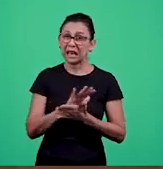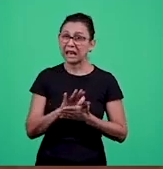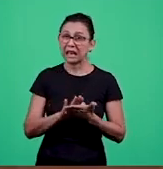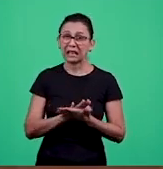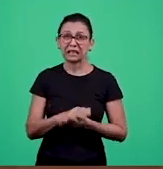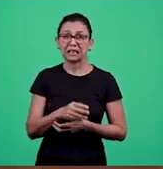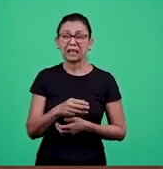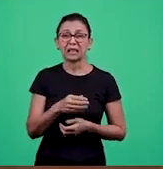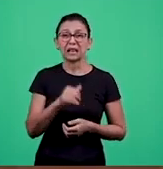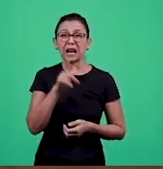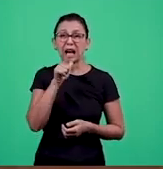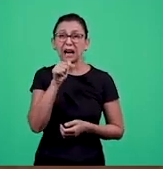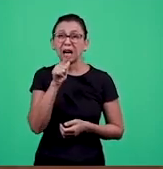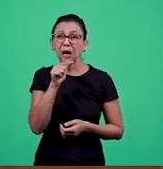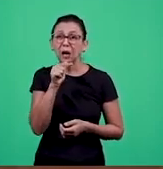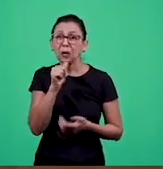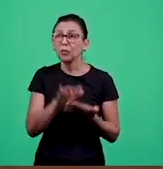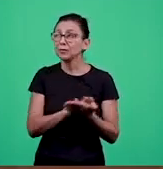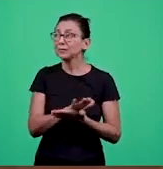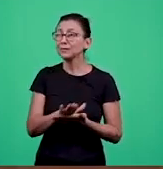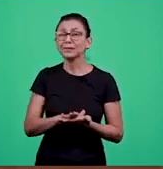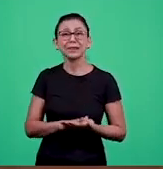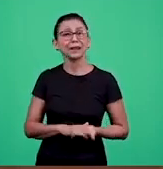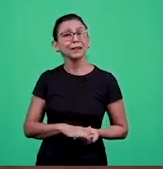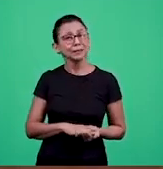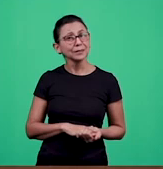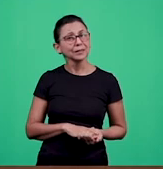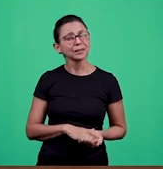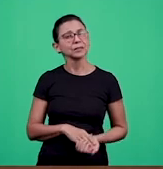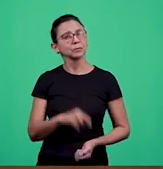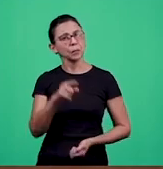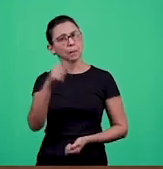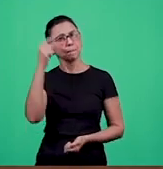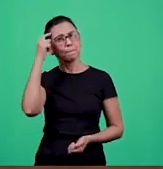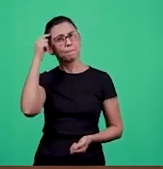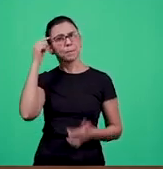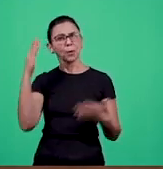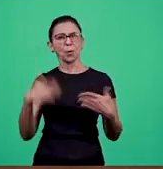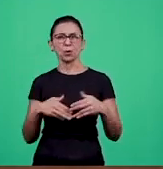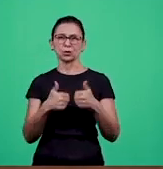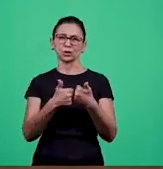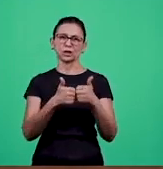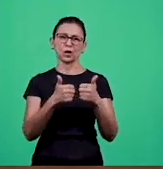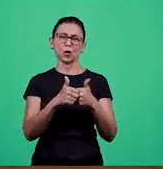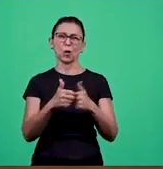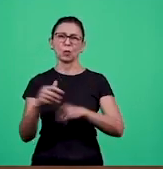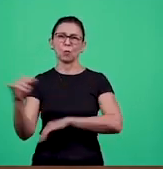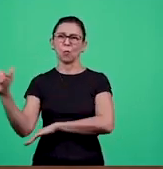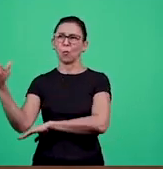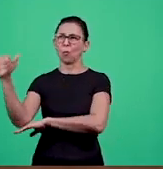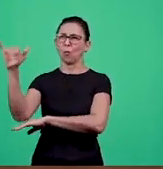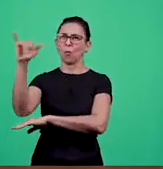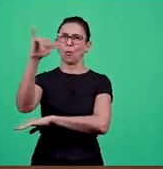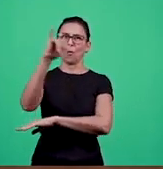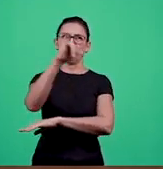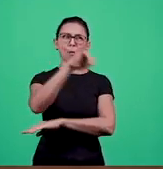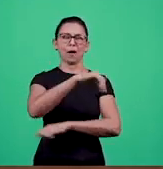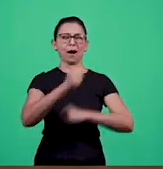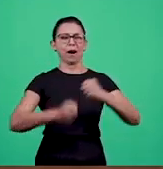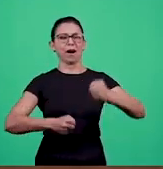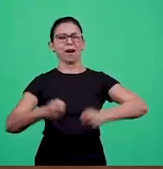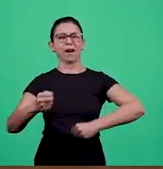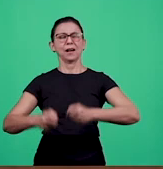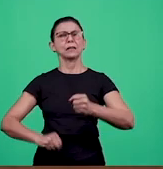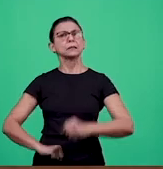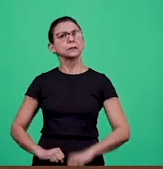drink. It was very difficult, this trip. Imagine us today. Today we have a car, we have a bus, we have a plane.